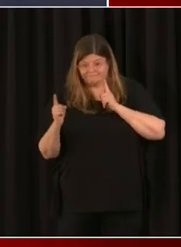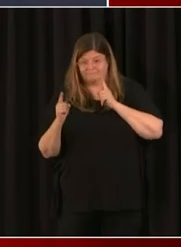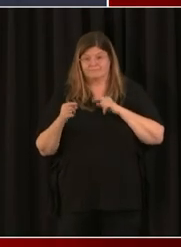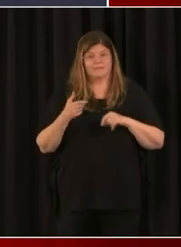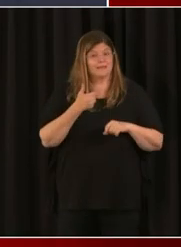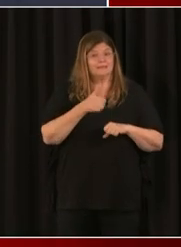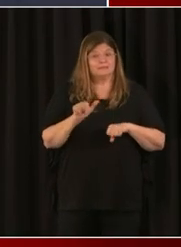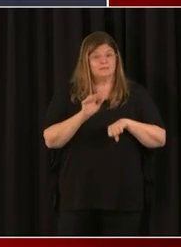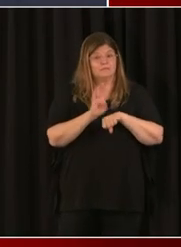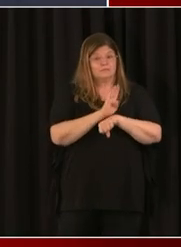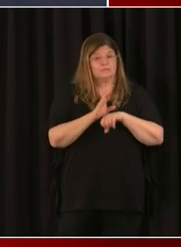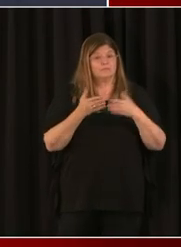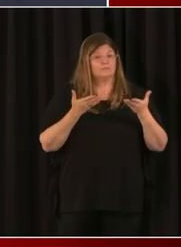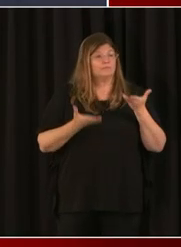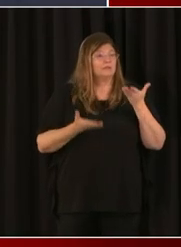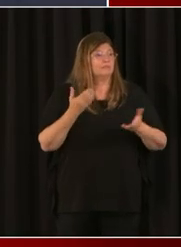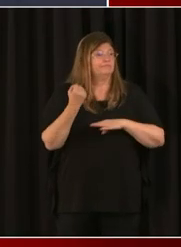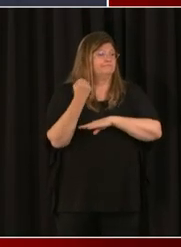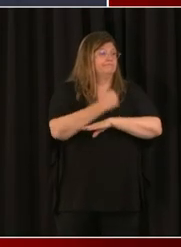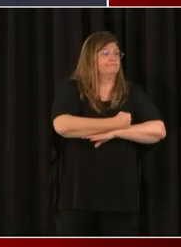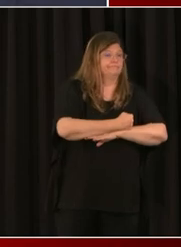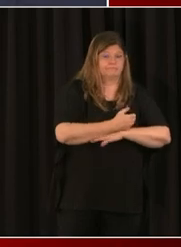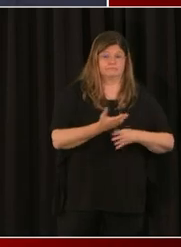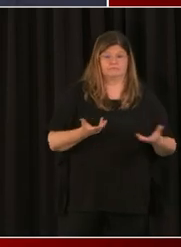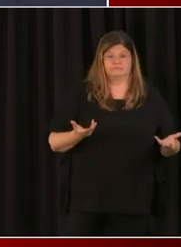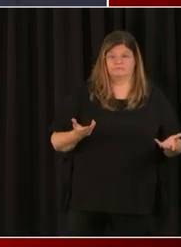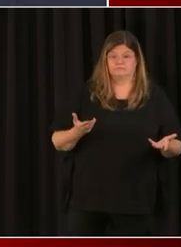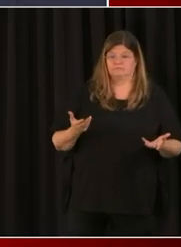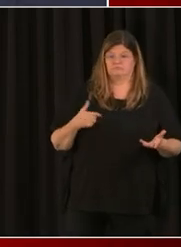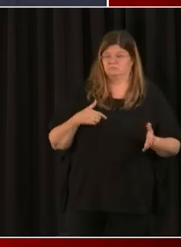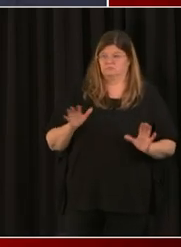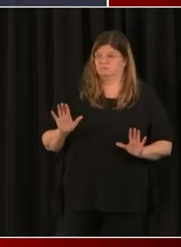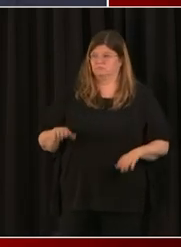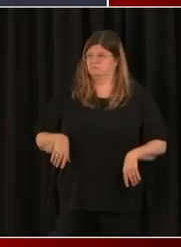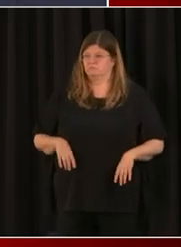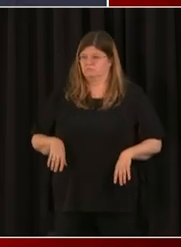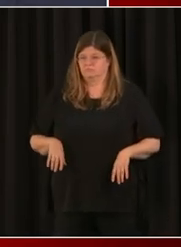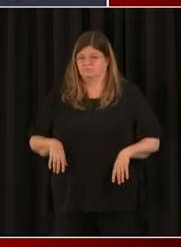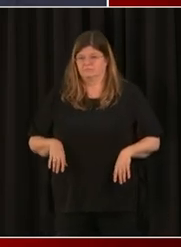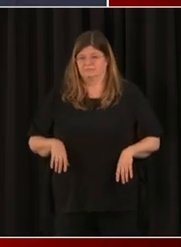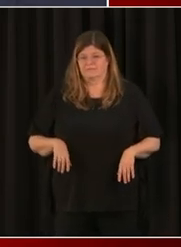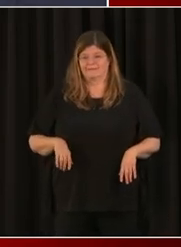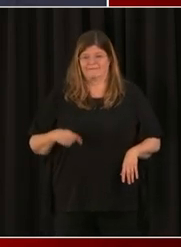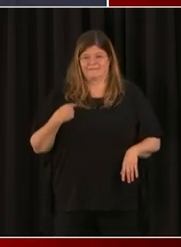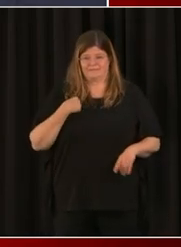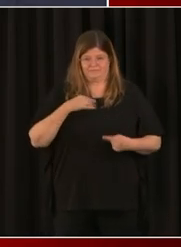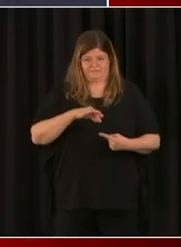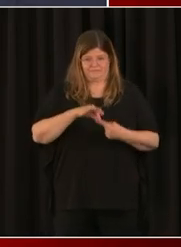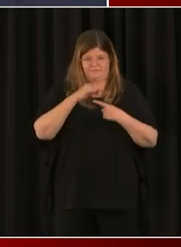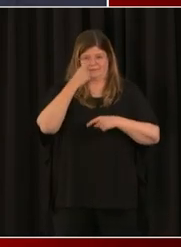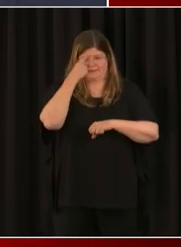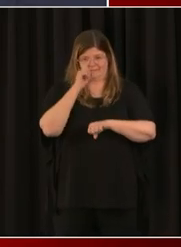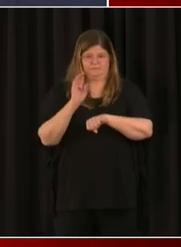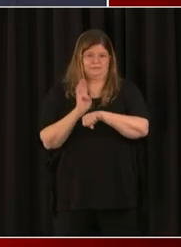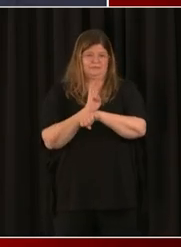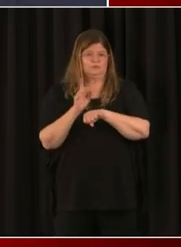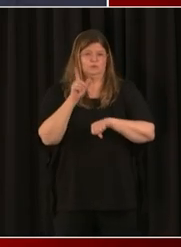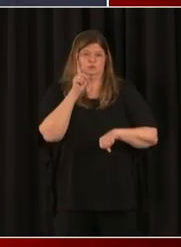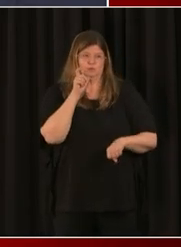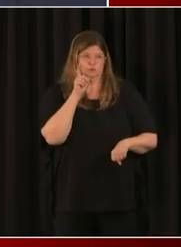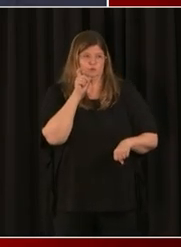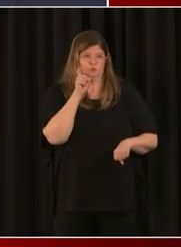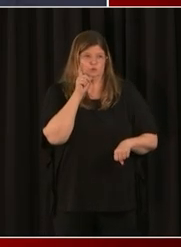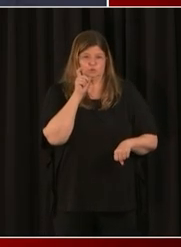any businesses to possibly close? I am not. I am, especially for businesses who are in